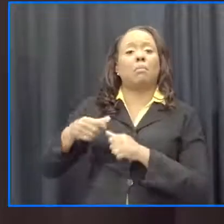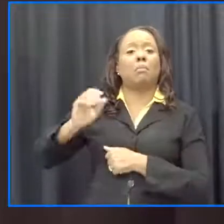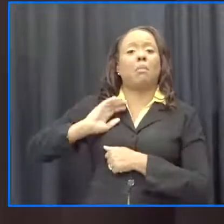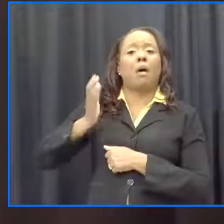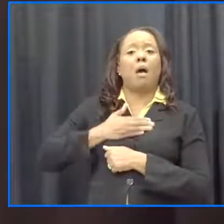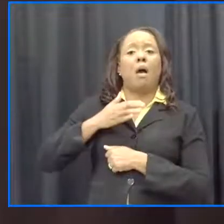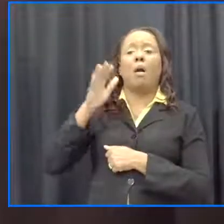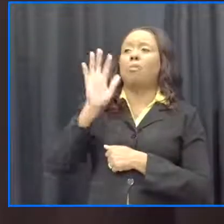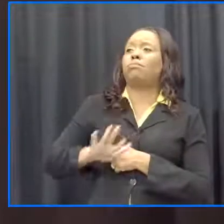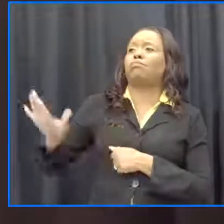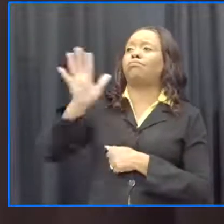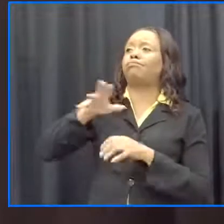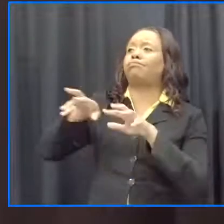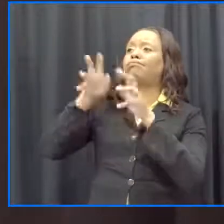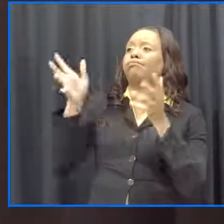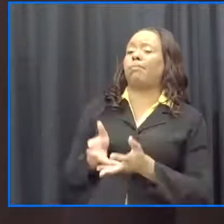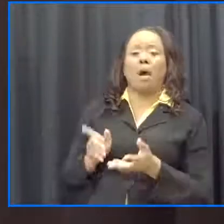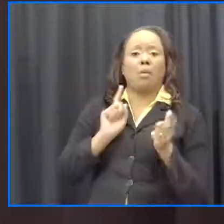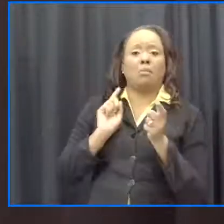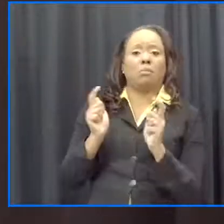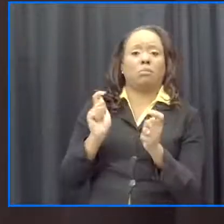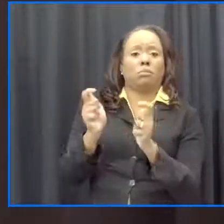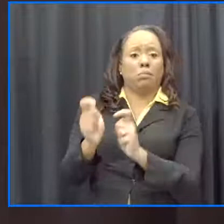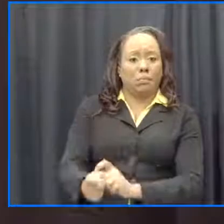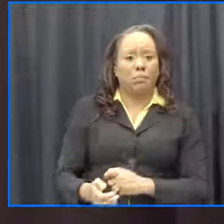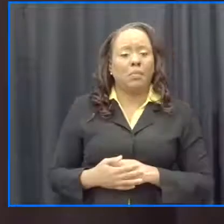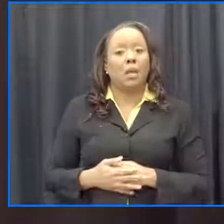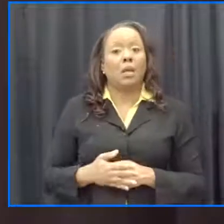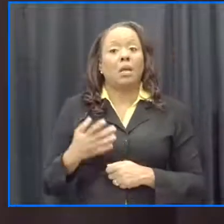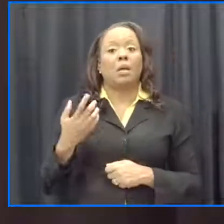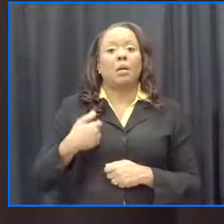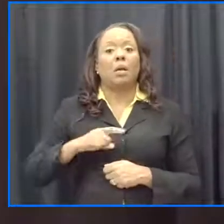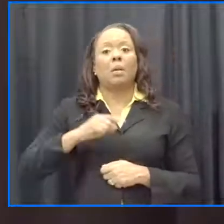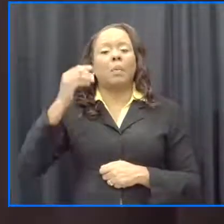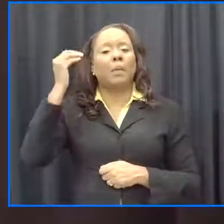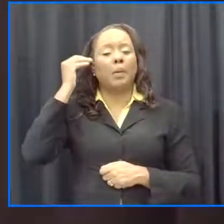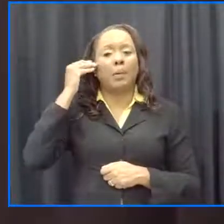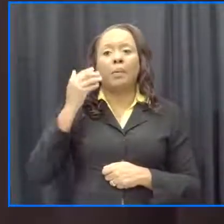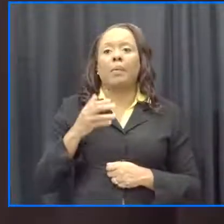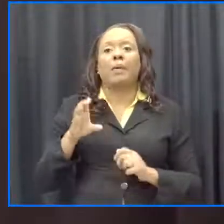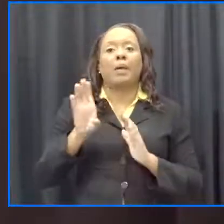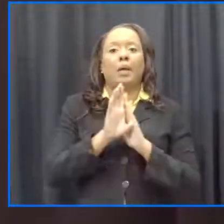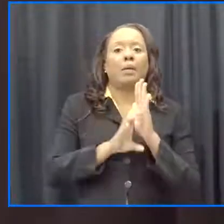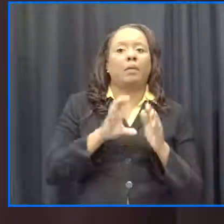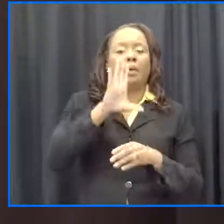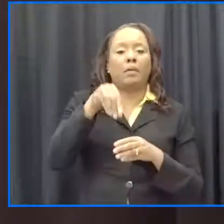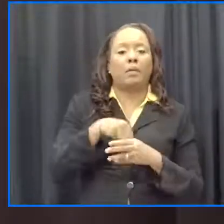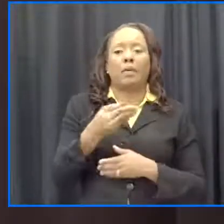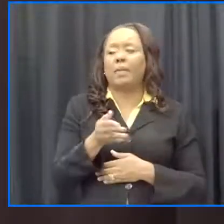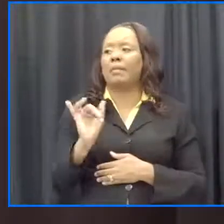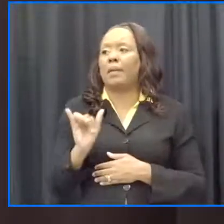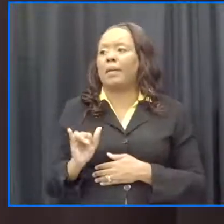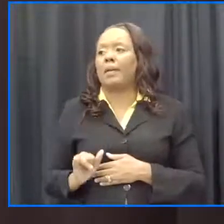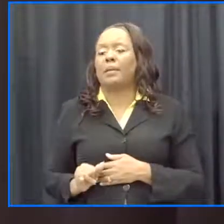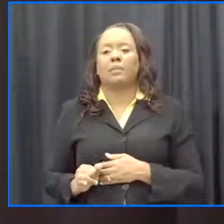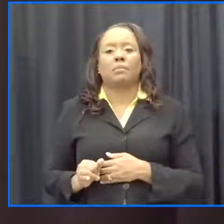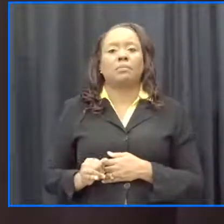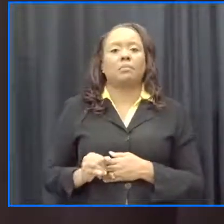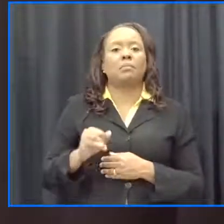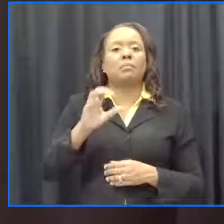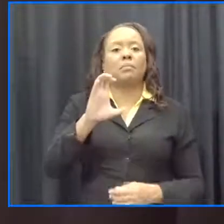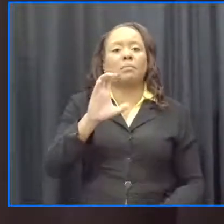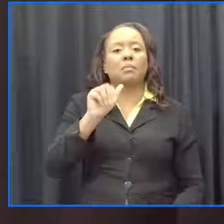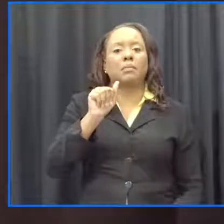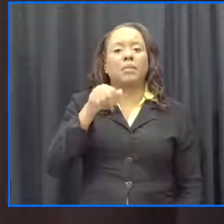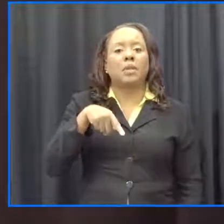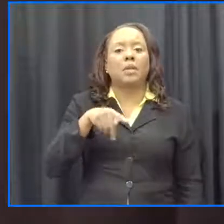norms. Consider, for example, the progression from the legality of capital punishment, which was